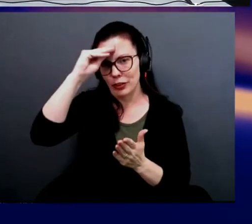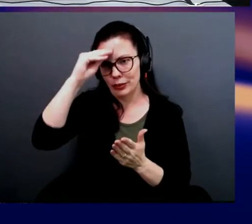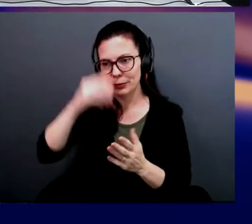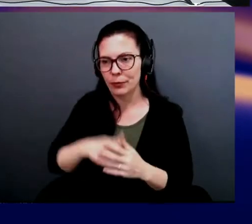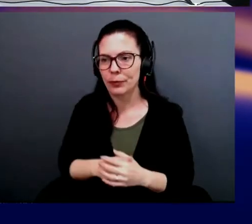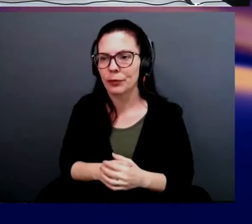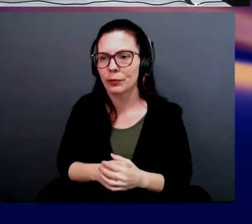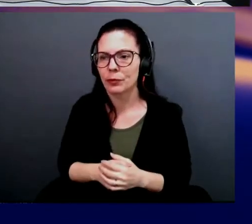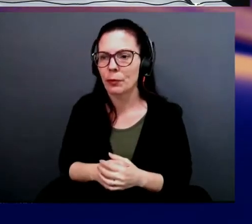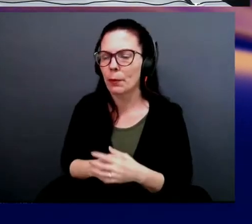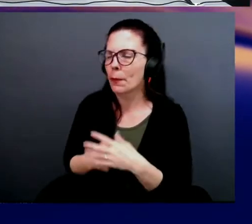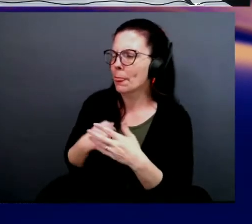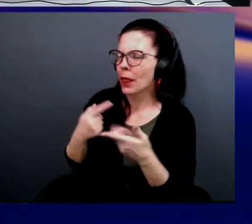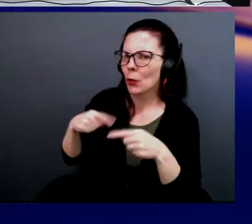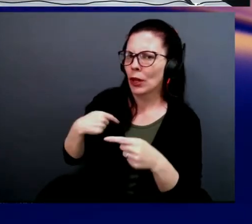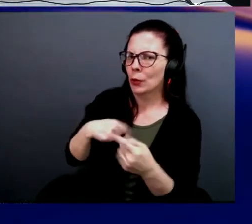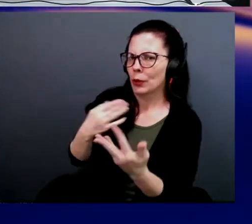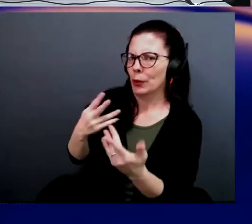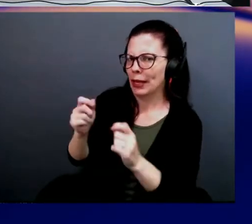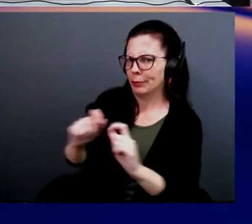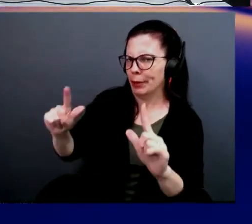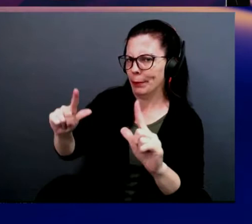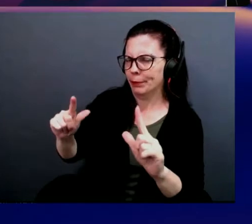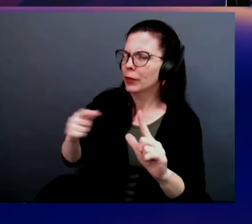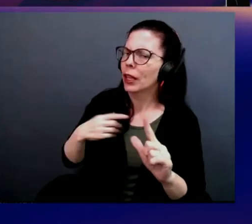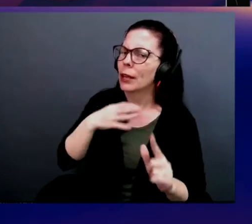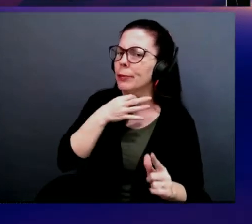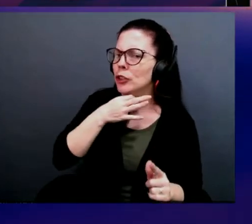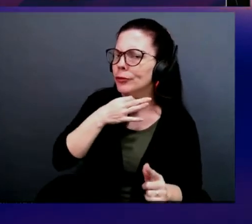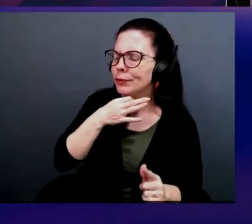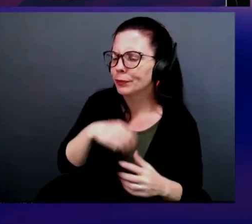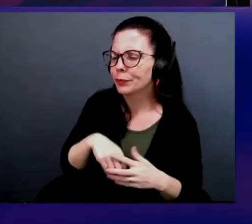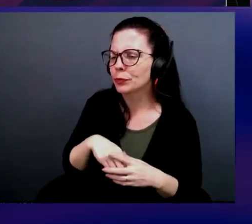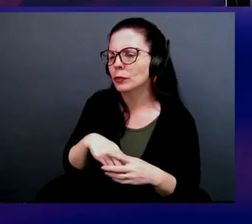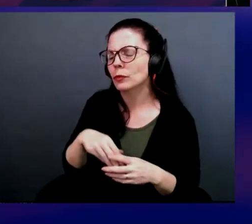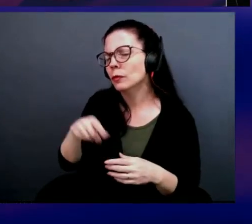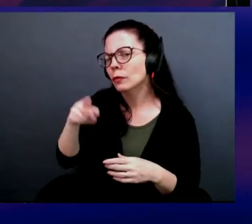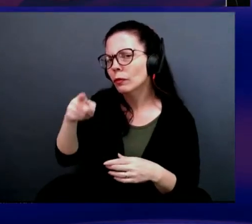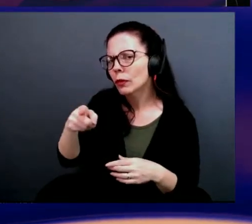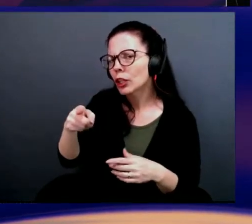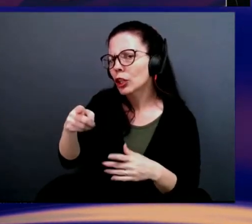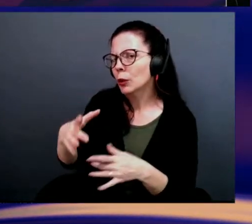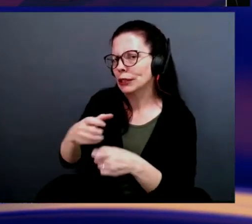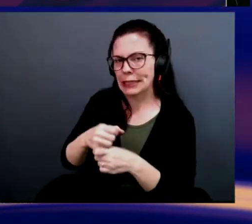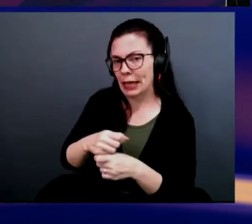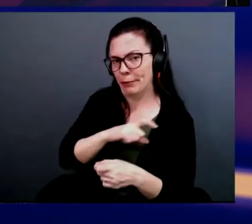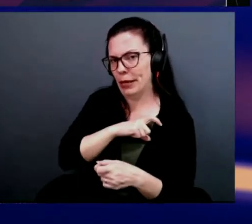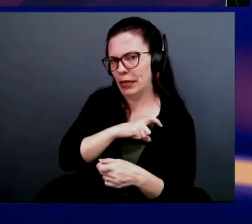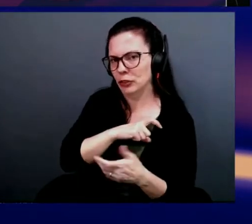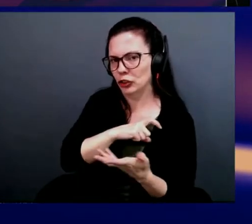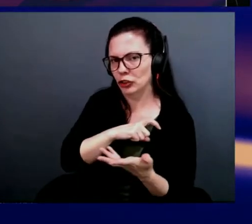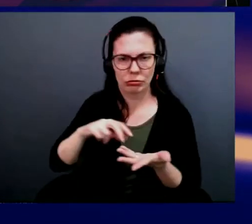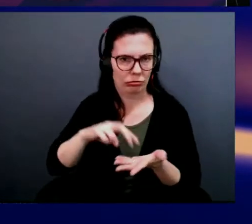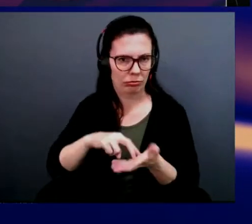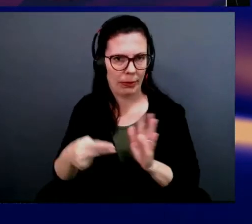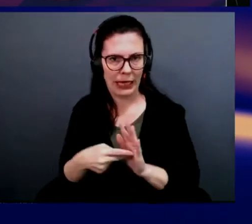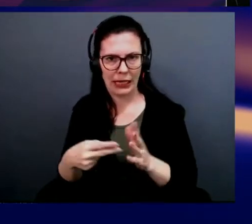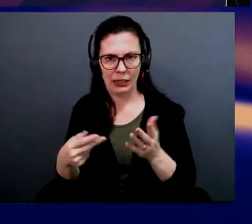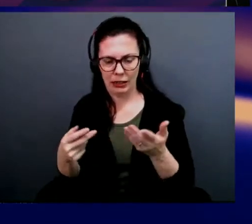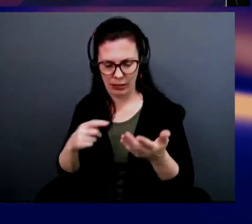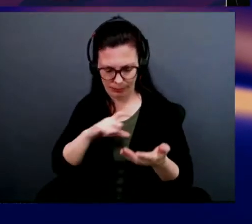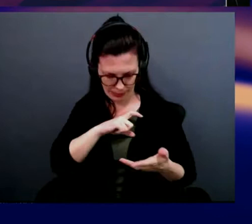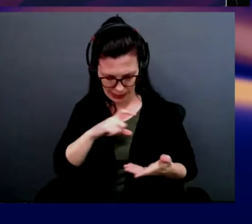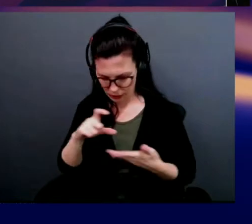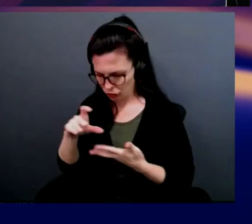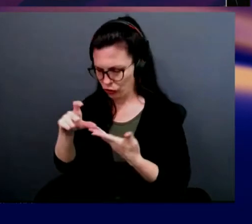Now, while we wait for that to come up, I'm kind of curious, like, when you get one of these badges, like, what does that mean? Like, what does it mean to